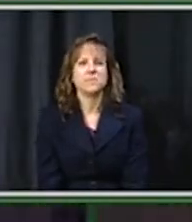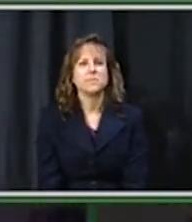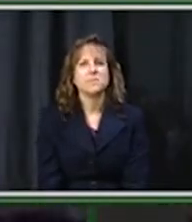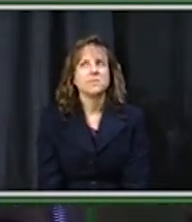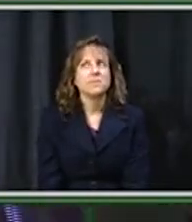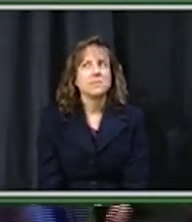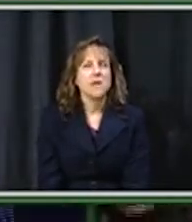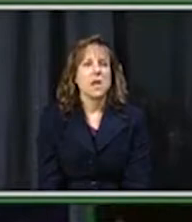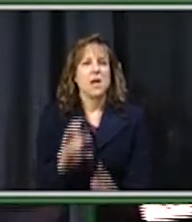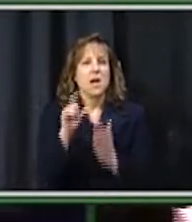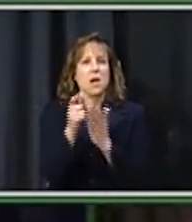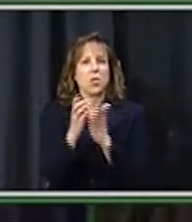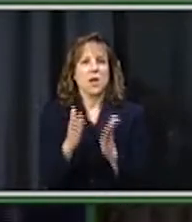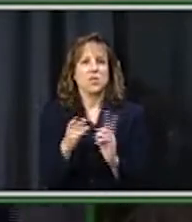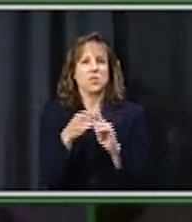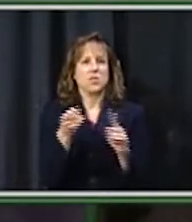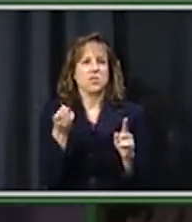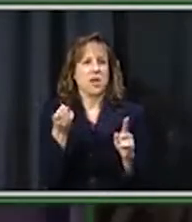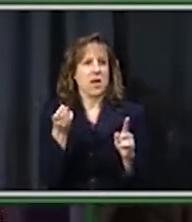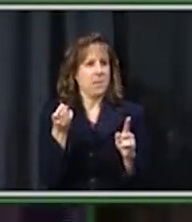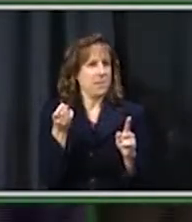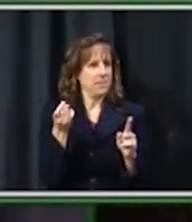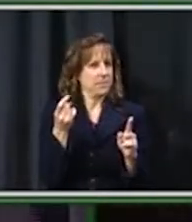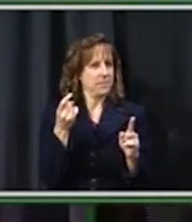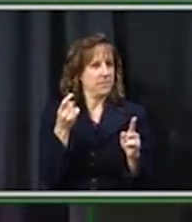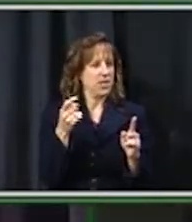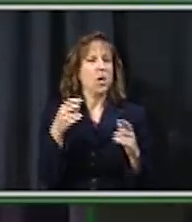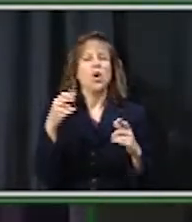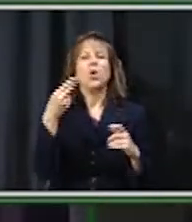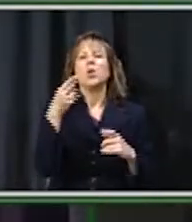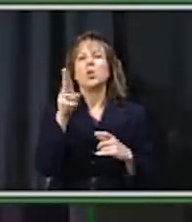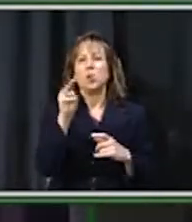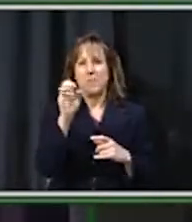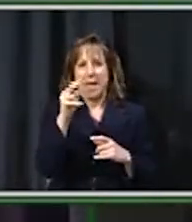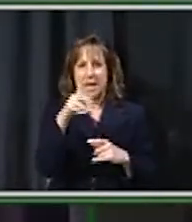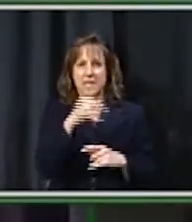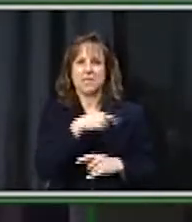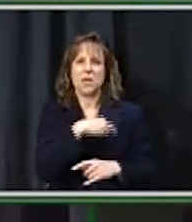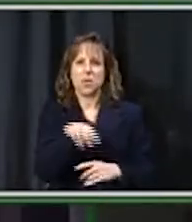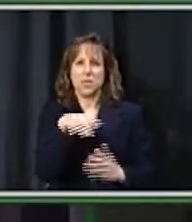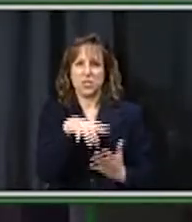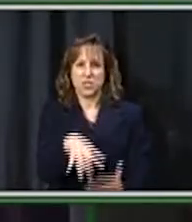Graduates from Humanities and Religious Studies, Sean Cunningham.